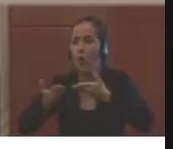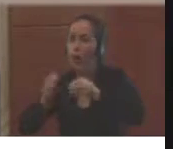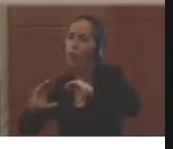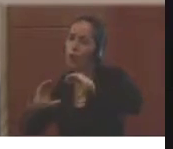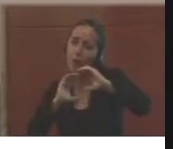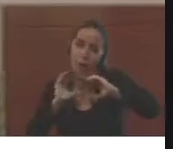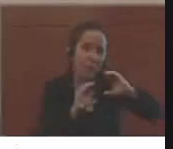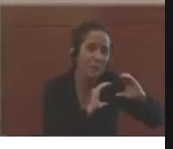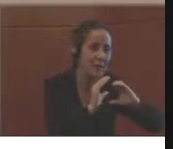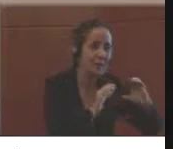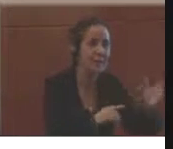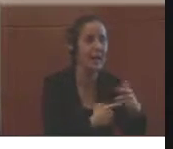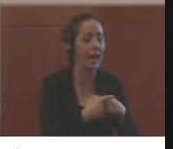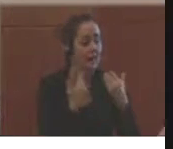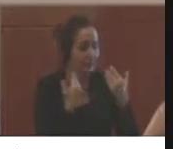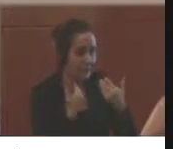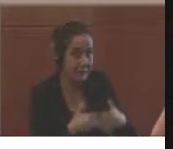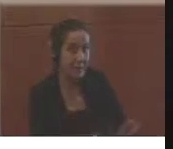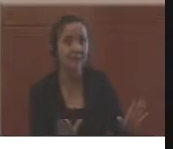After having